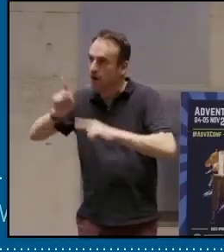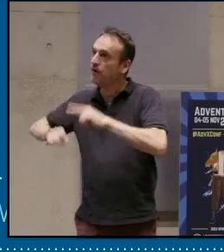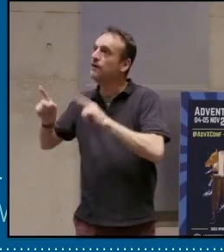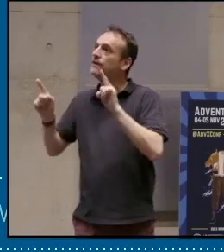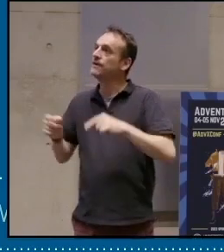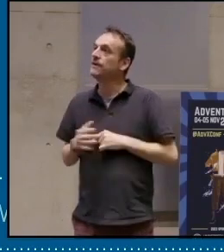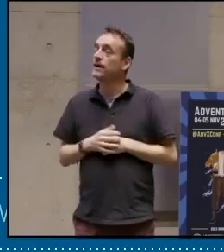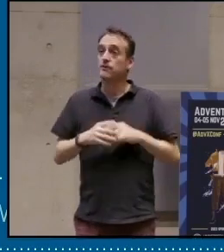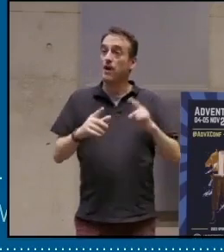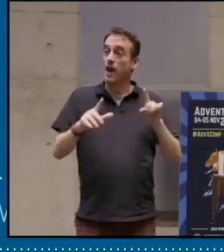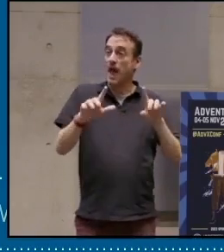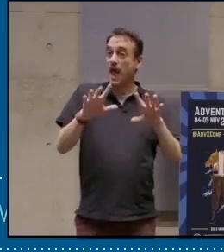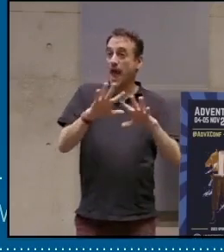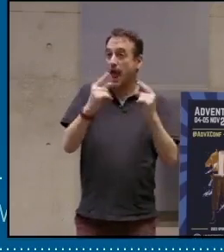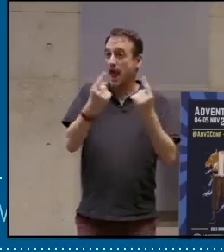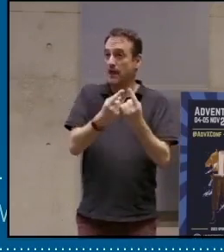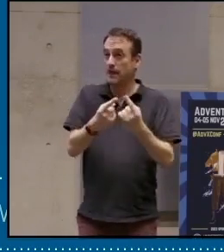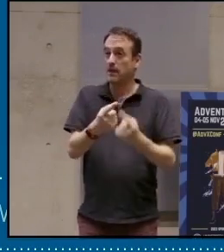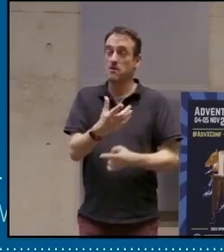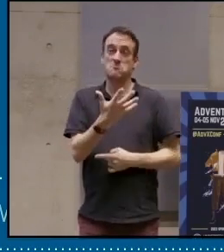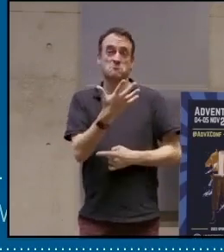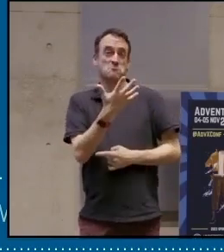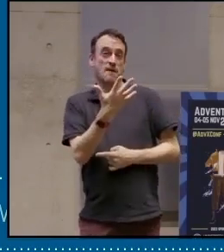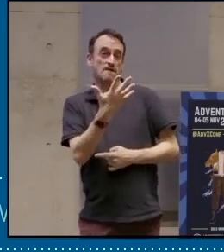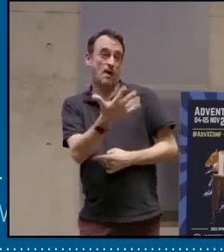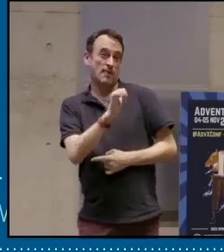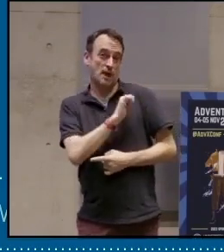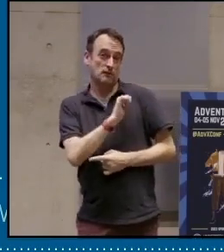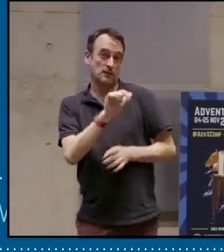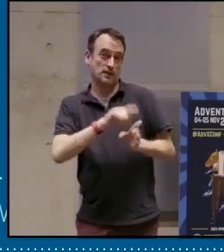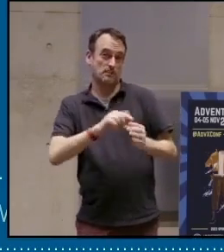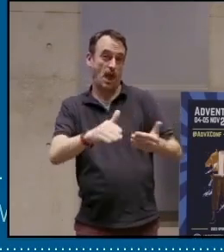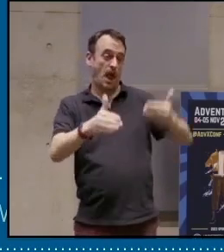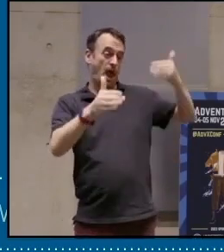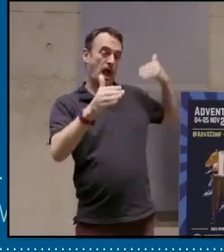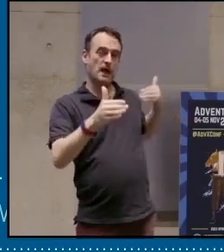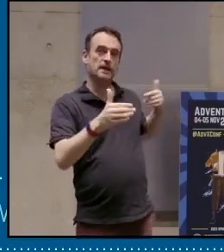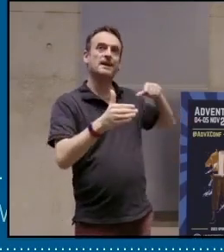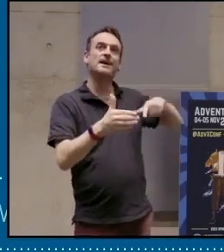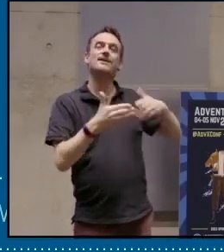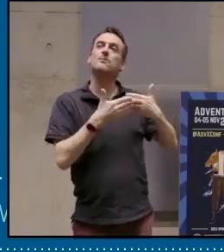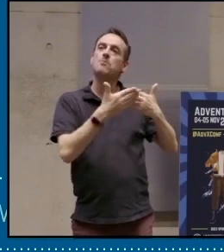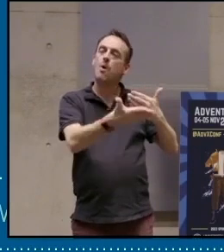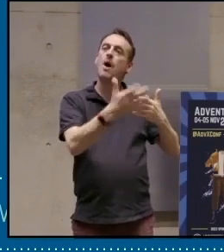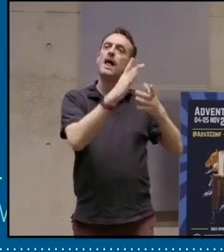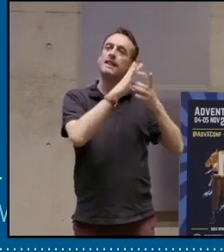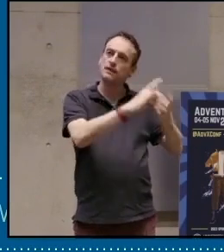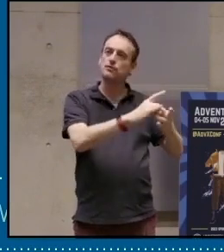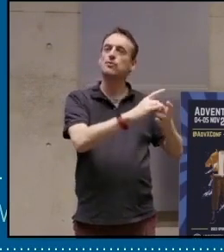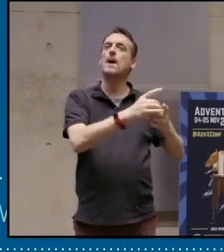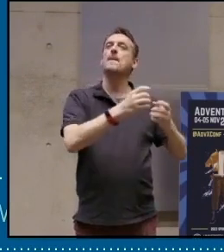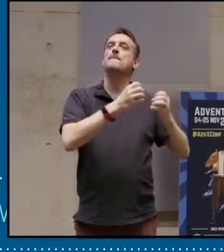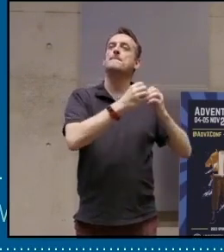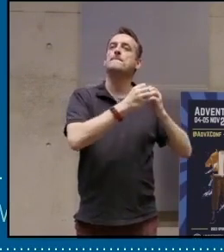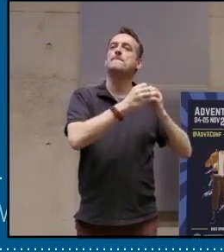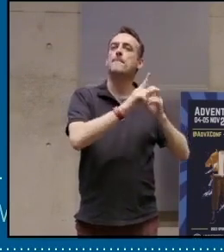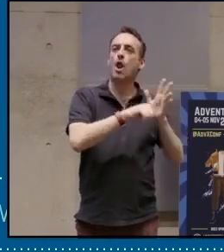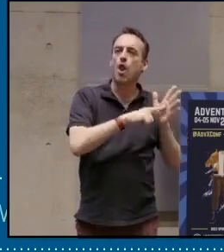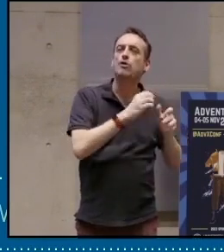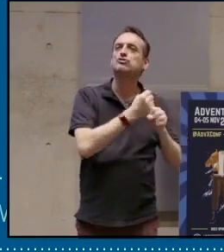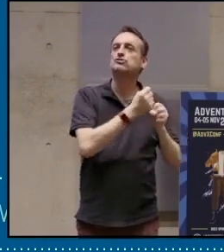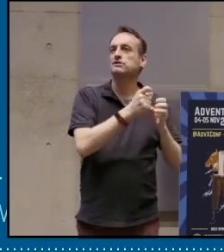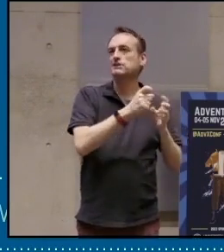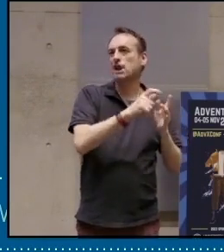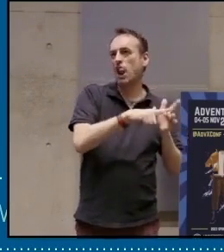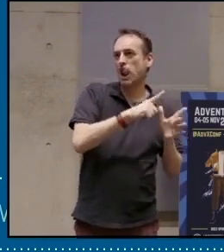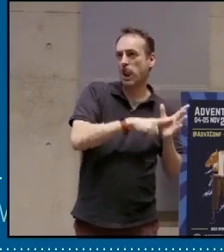realm of the material and biological sciences. And that tends to be the case a bit more than the social sciences. If we can find stuff, extraordinary. And we have been finding a